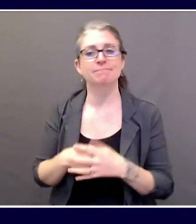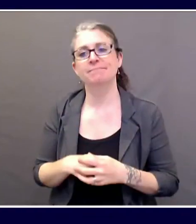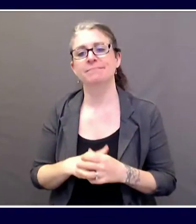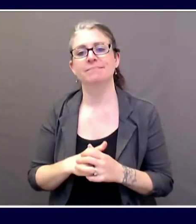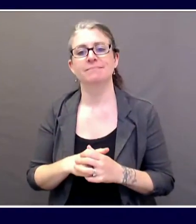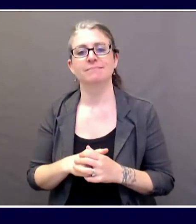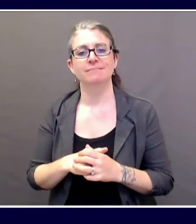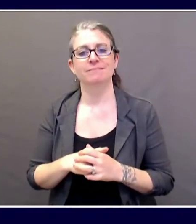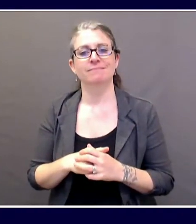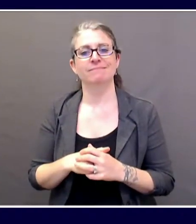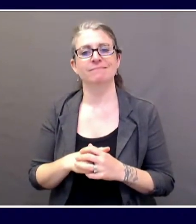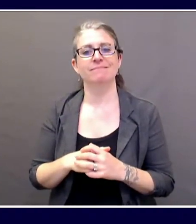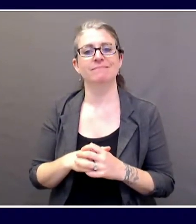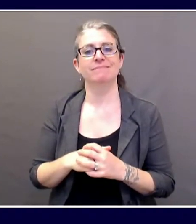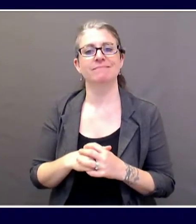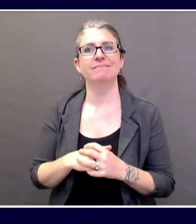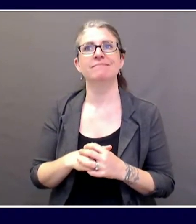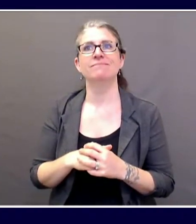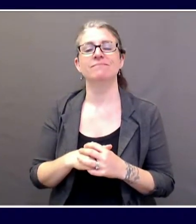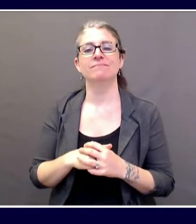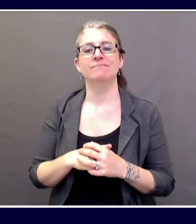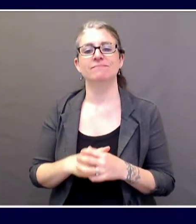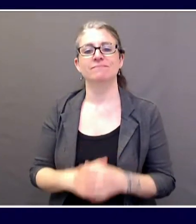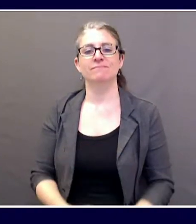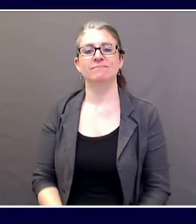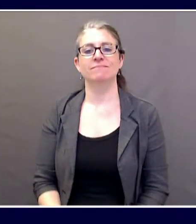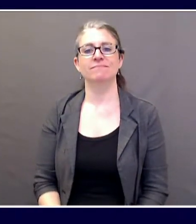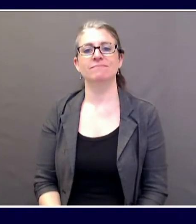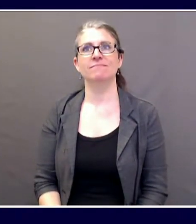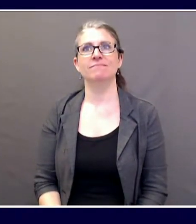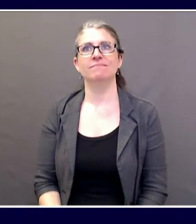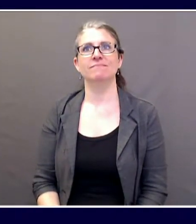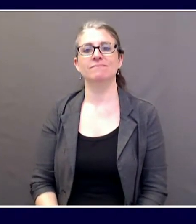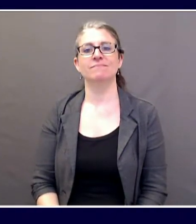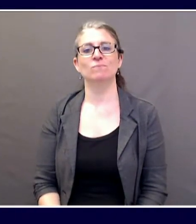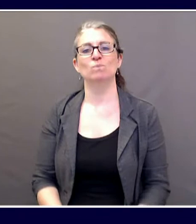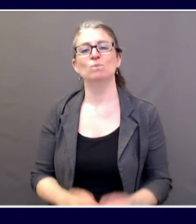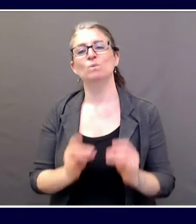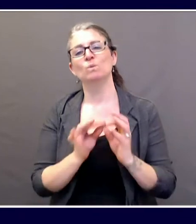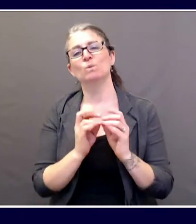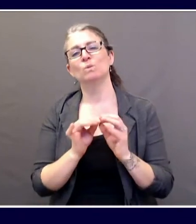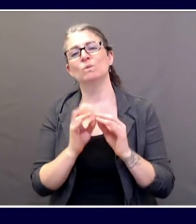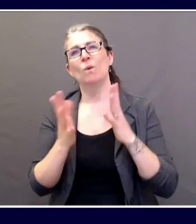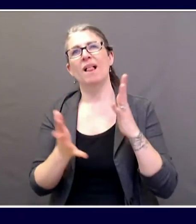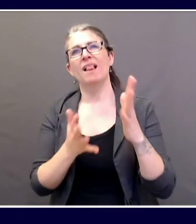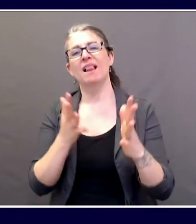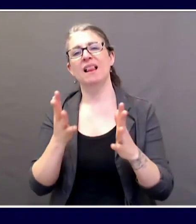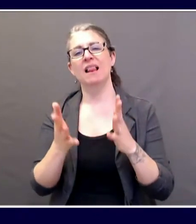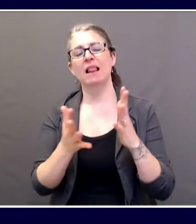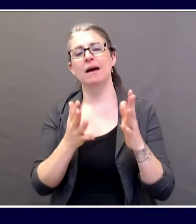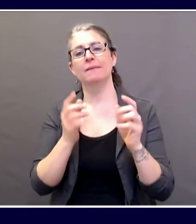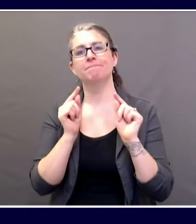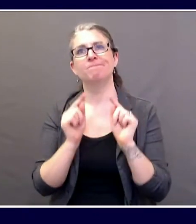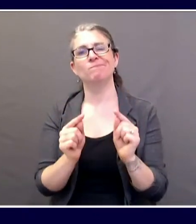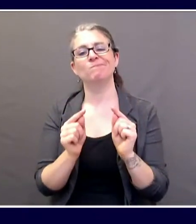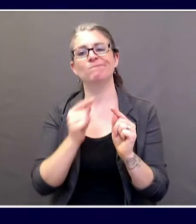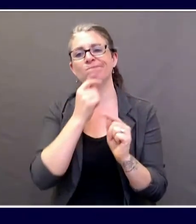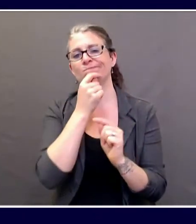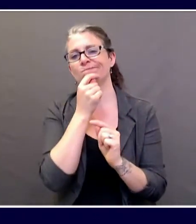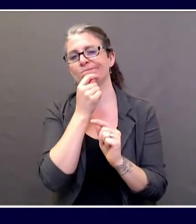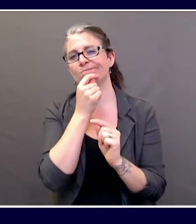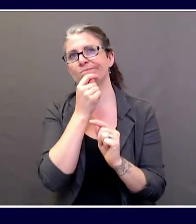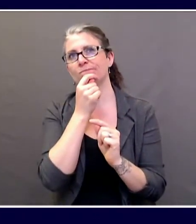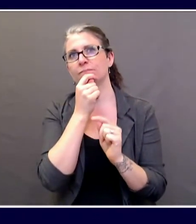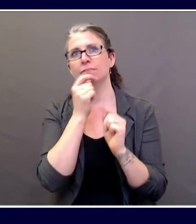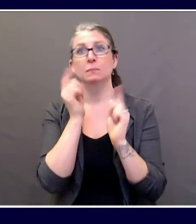And so I noticed that there were for this week, there were some independent doctors